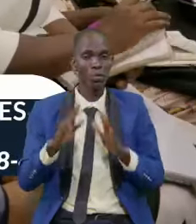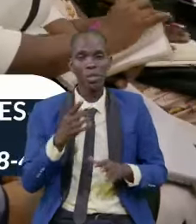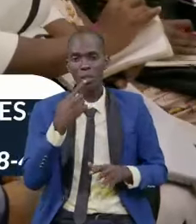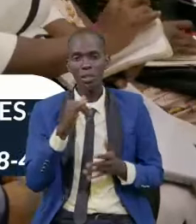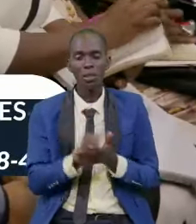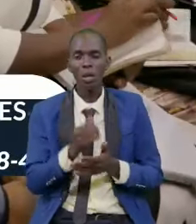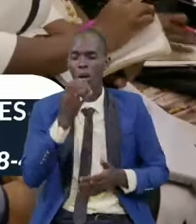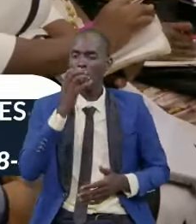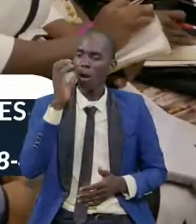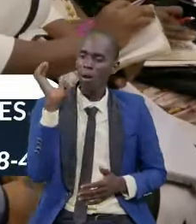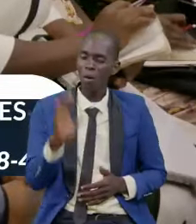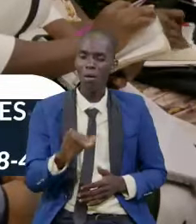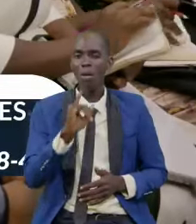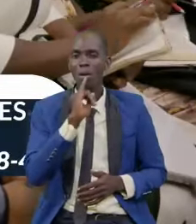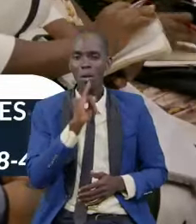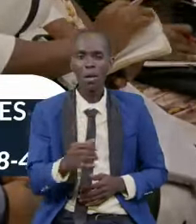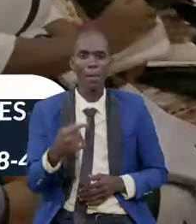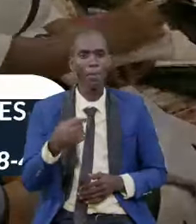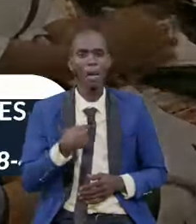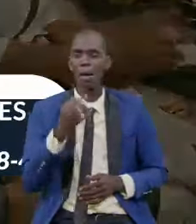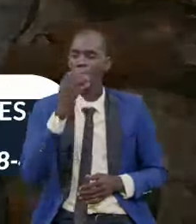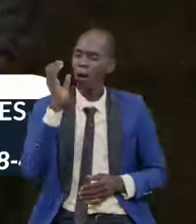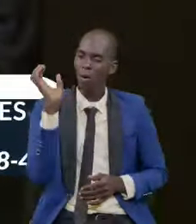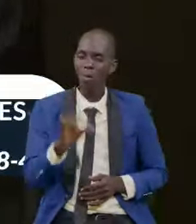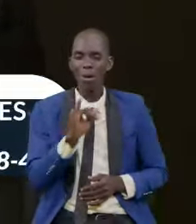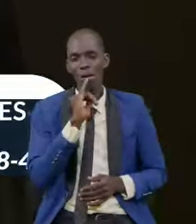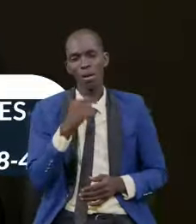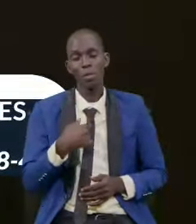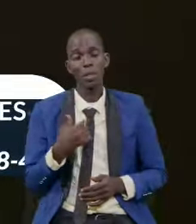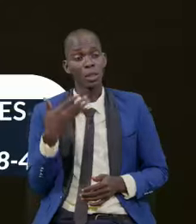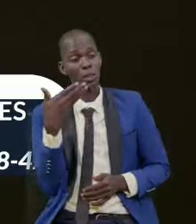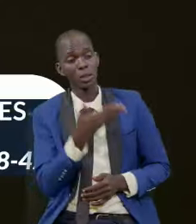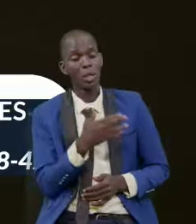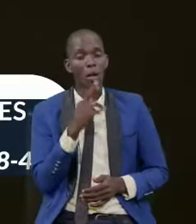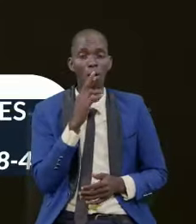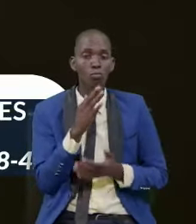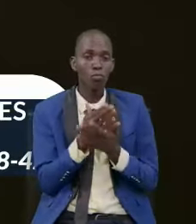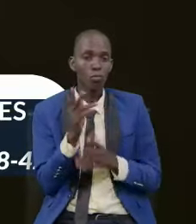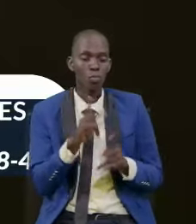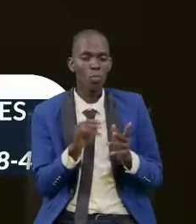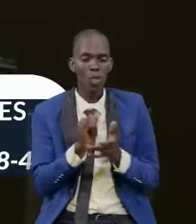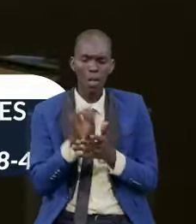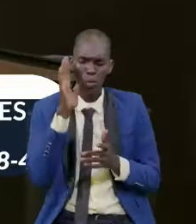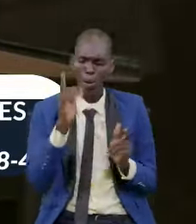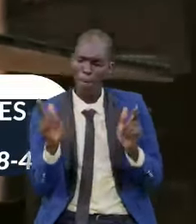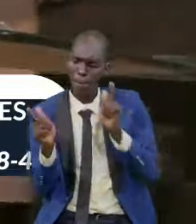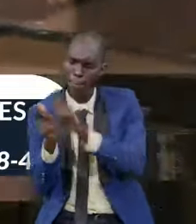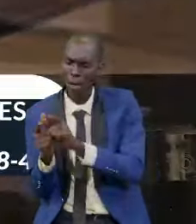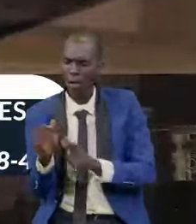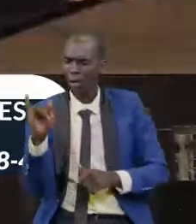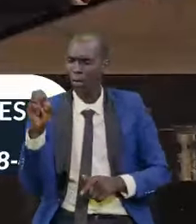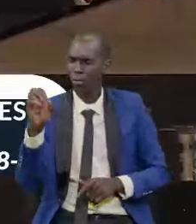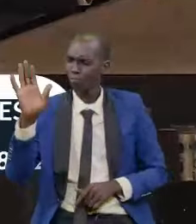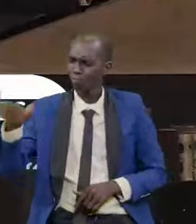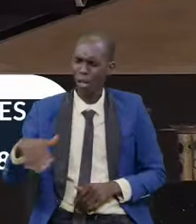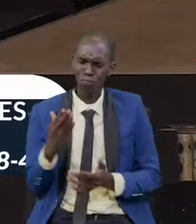me. Woe is me. There are people that will come to Isaiah. The prophet don't say that.